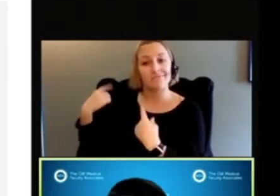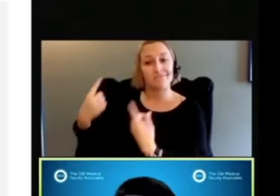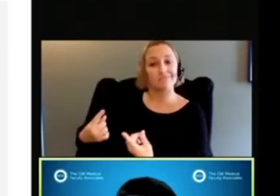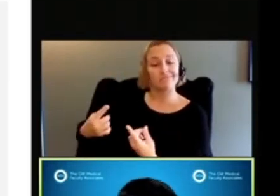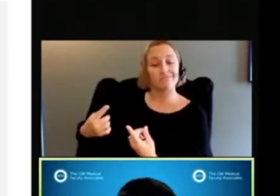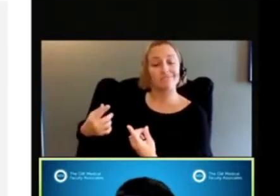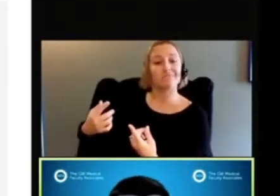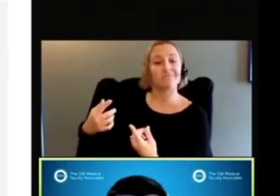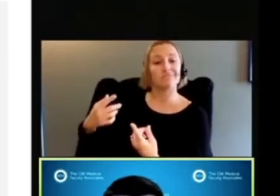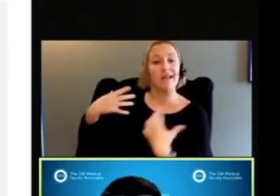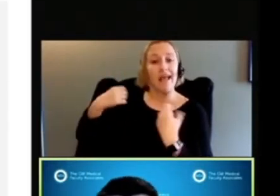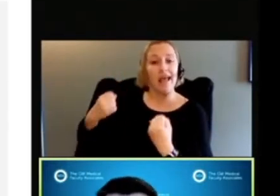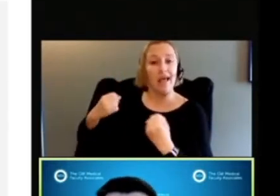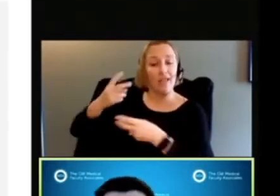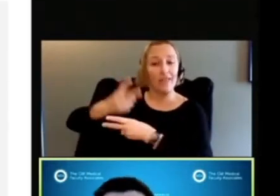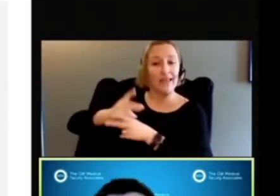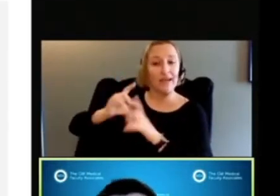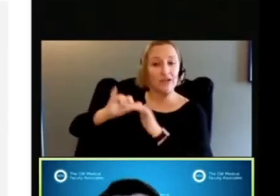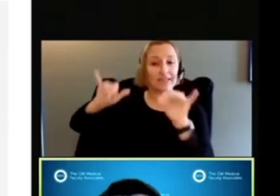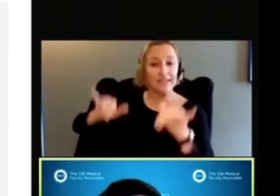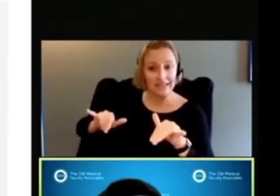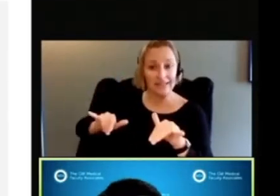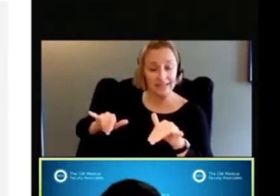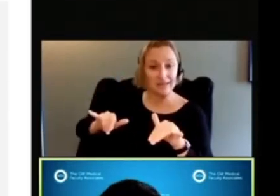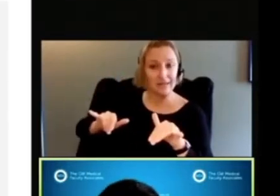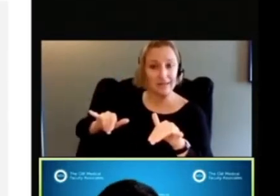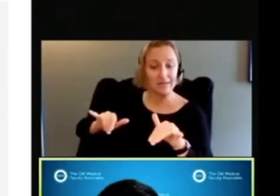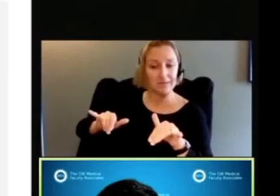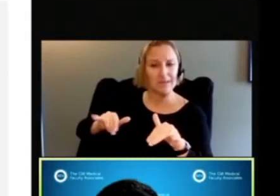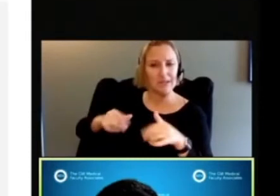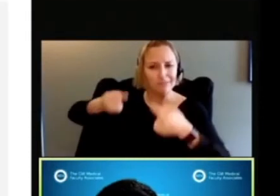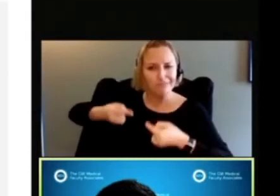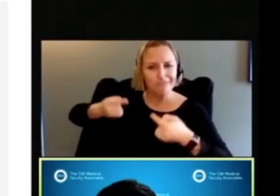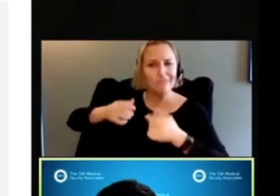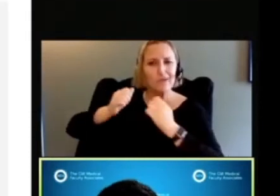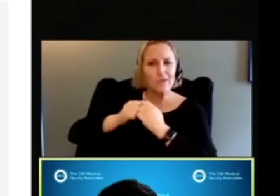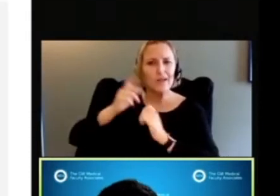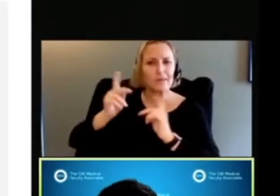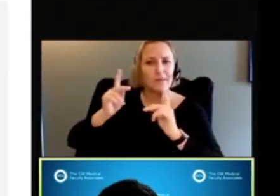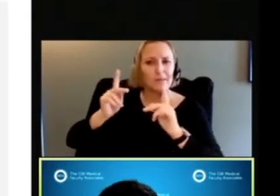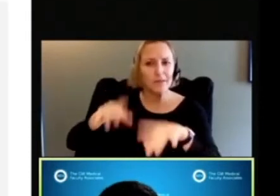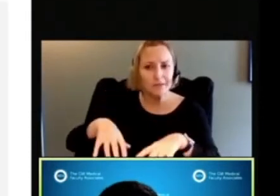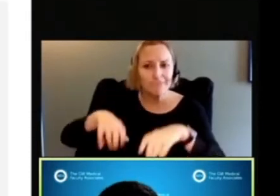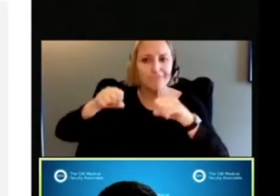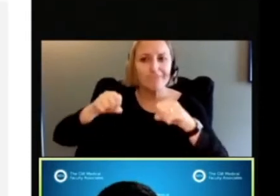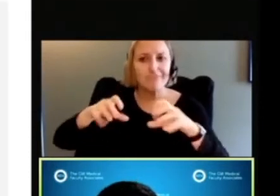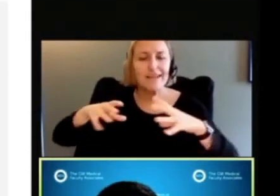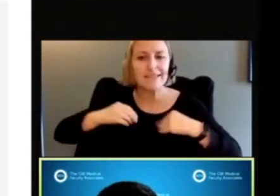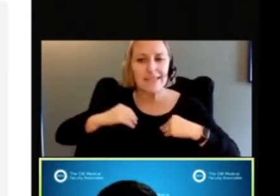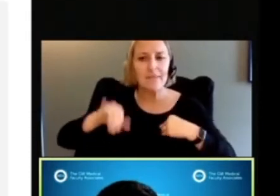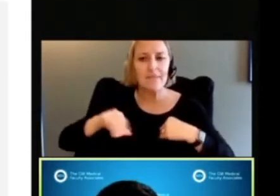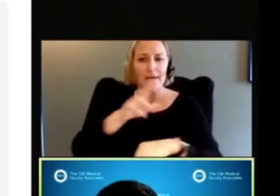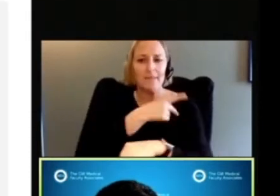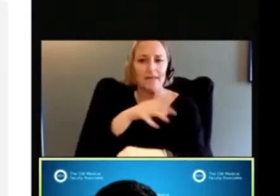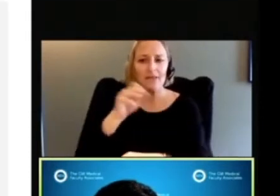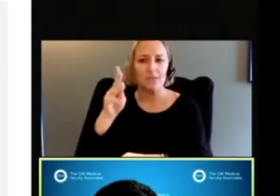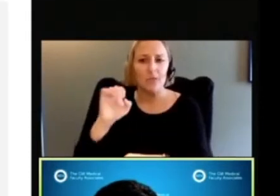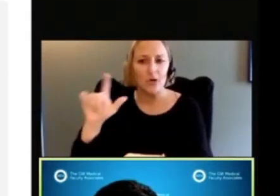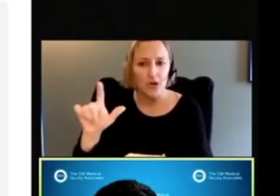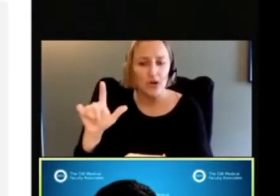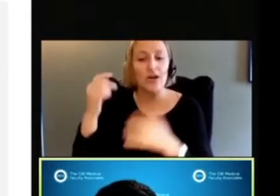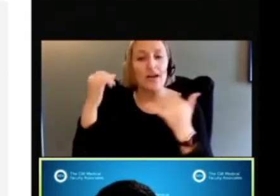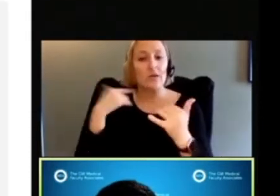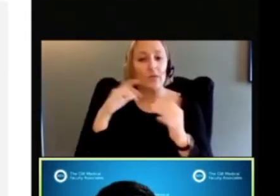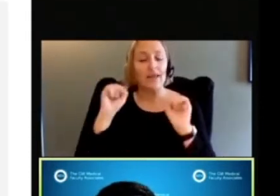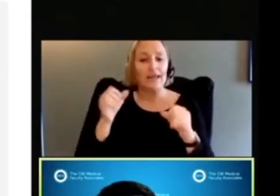been incentivized, but struggled with the adoption of a patient portal. And being able to share with